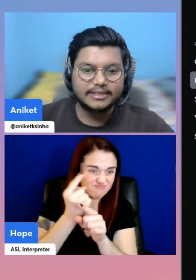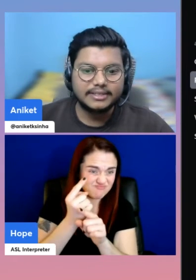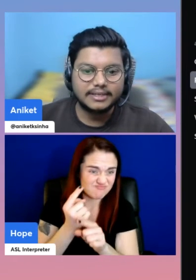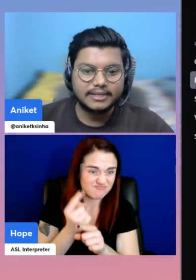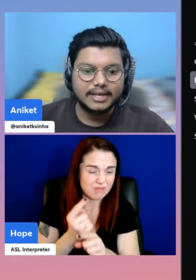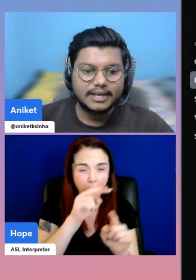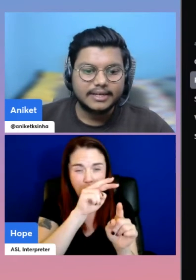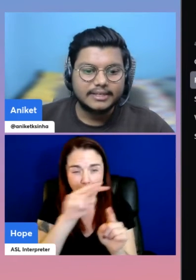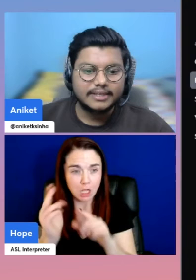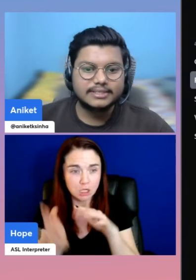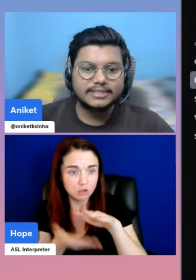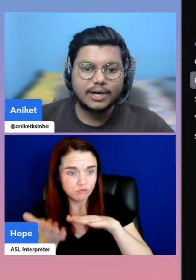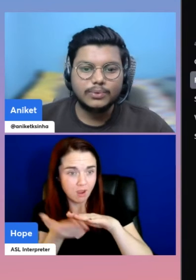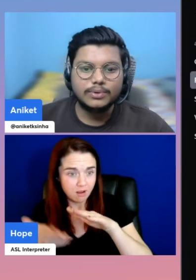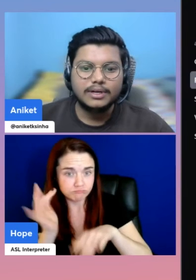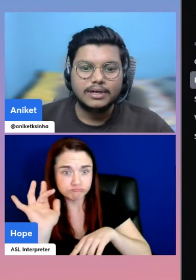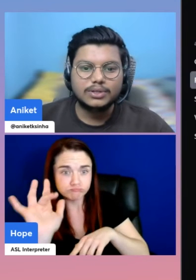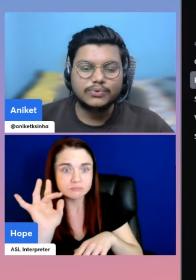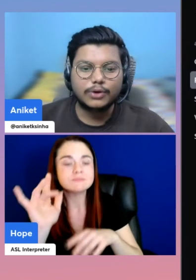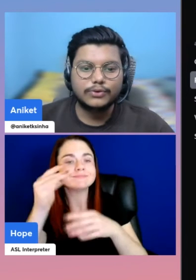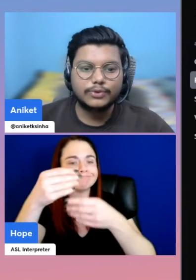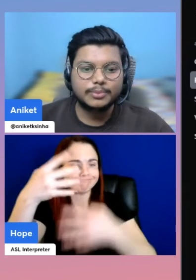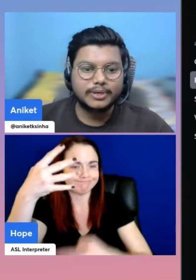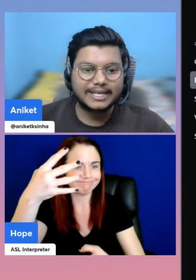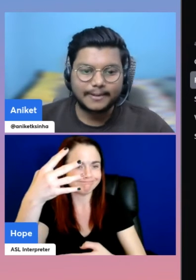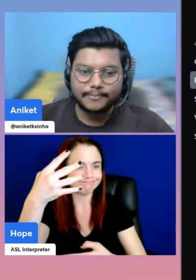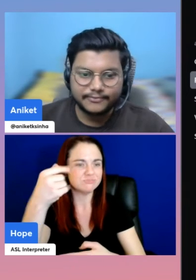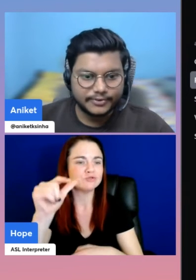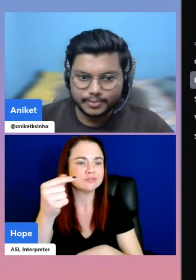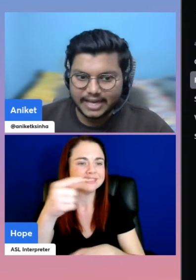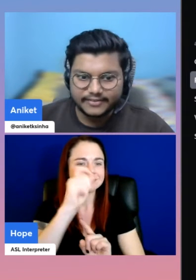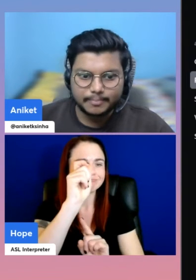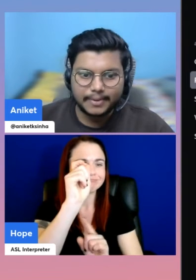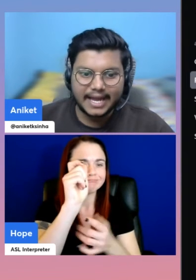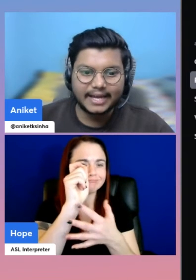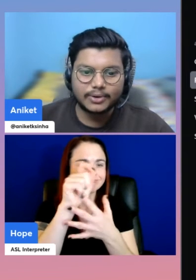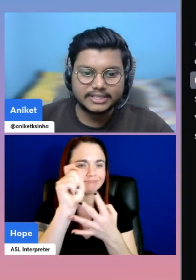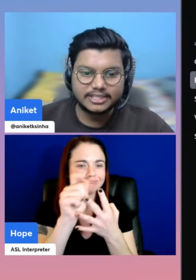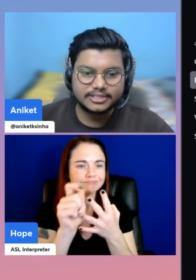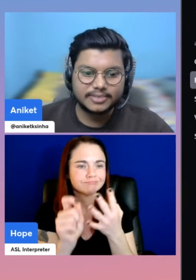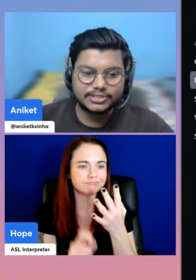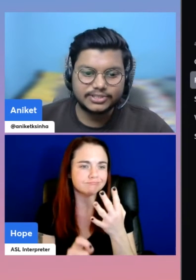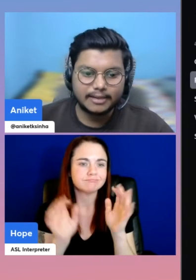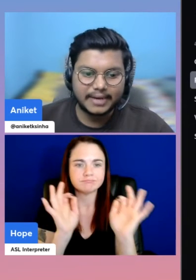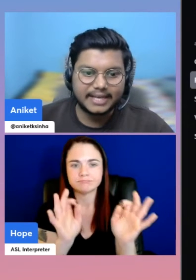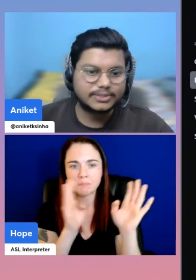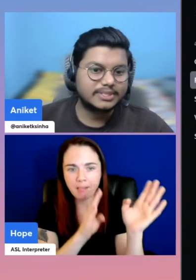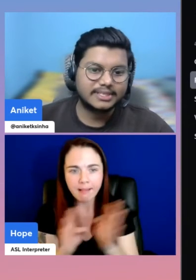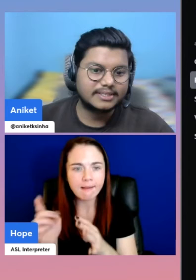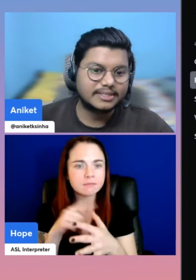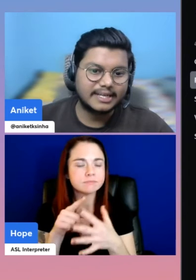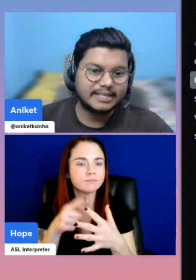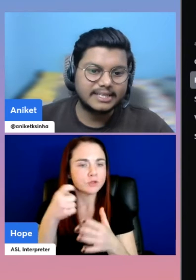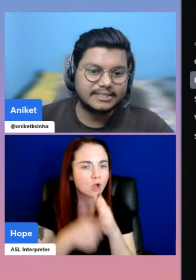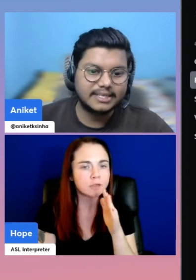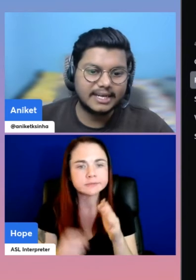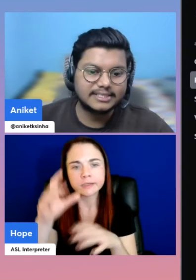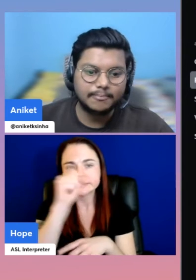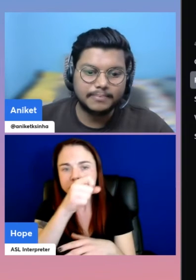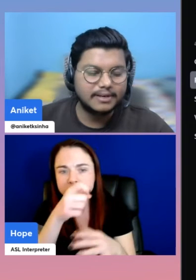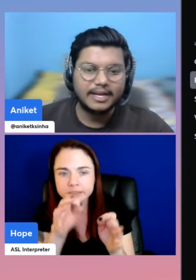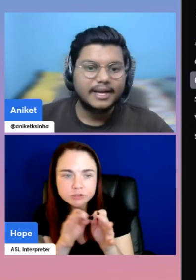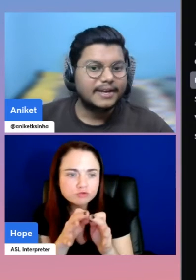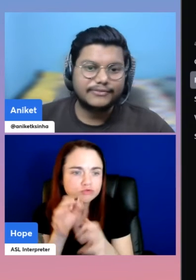and this is how the workflow would be looking like. We would be having plan, cost estimation, and apply. So these are like, these three